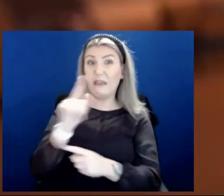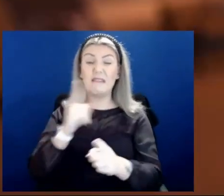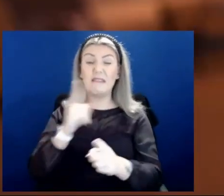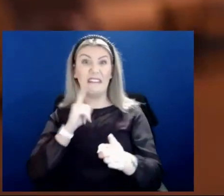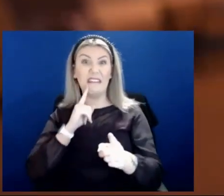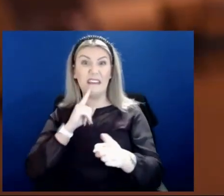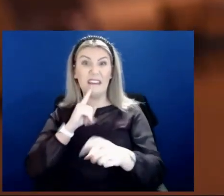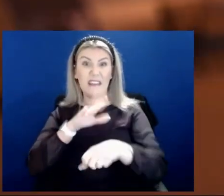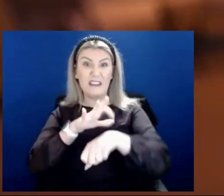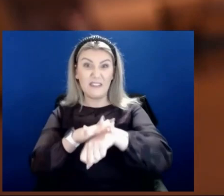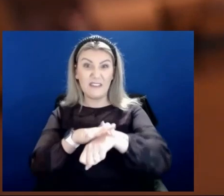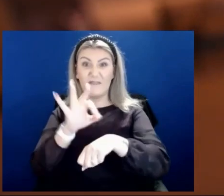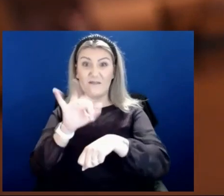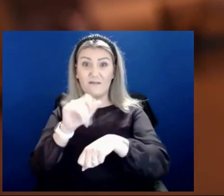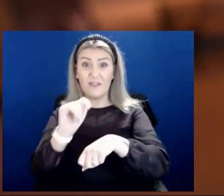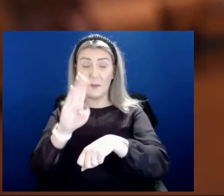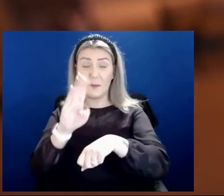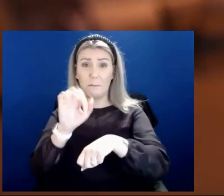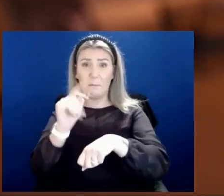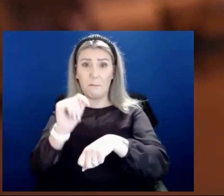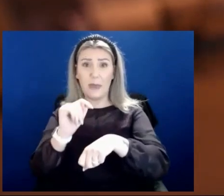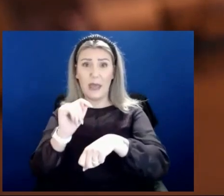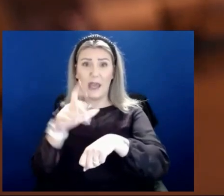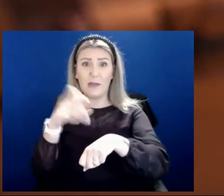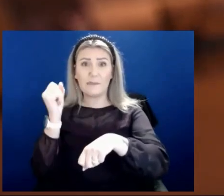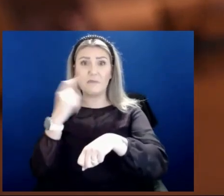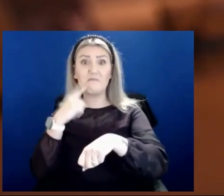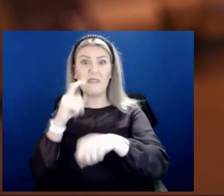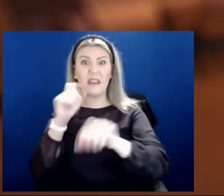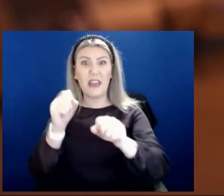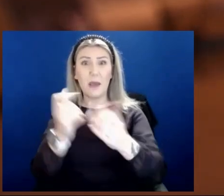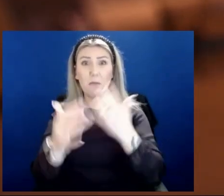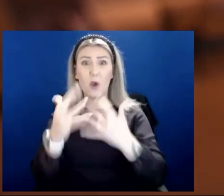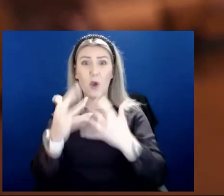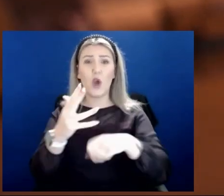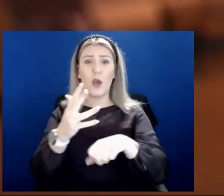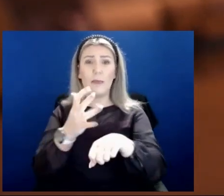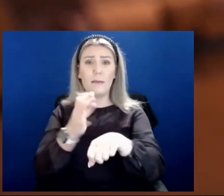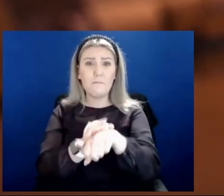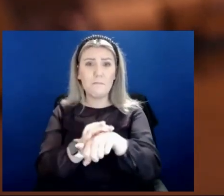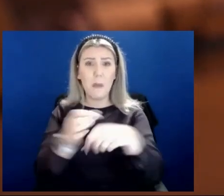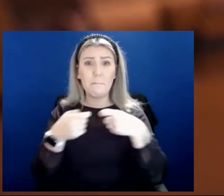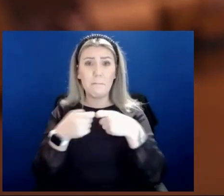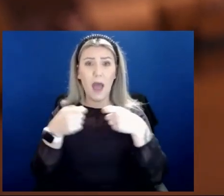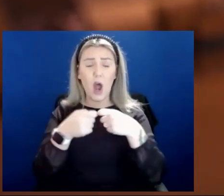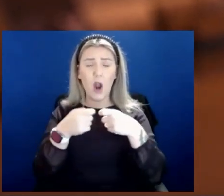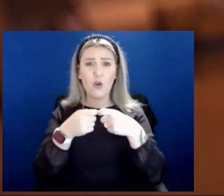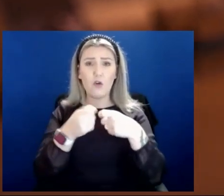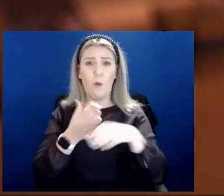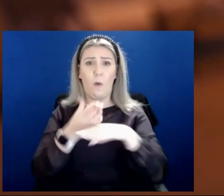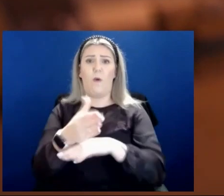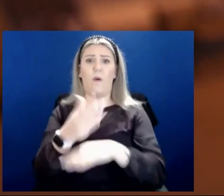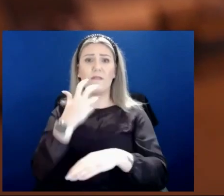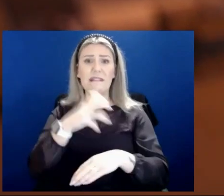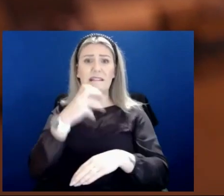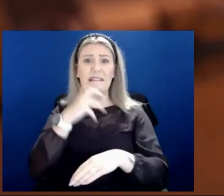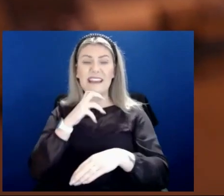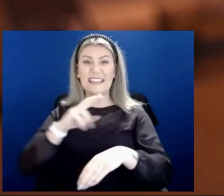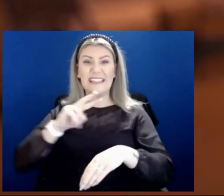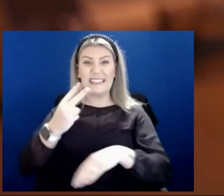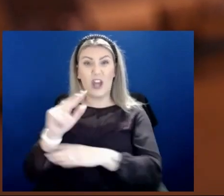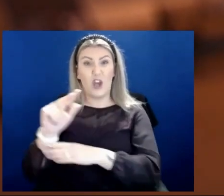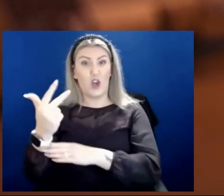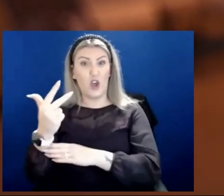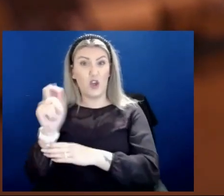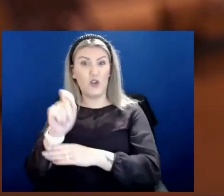good. Over 100 people have reported the batteries of the smartwatch overheating, with some people suffering second and third degree burns. They